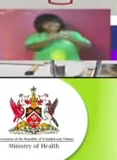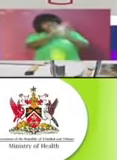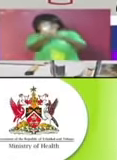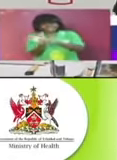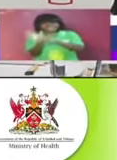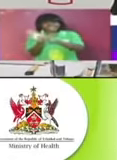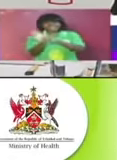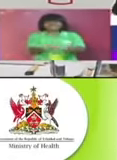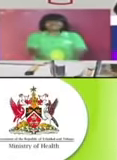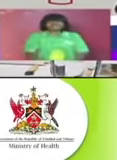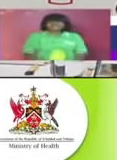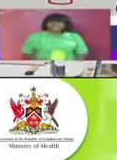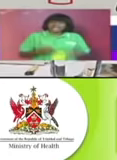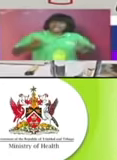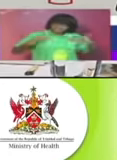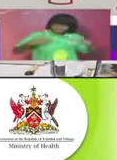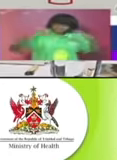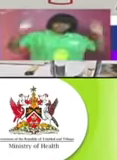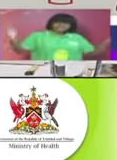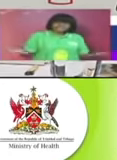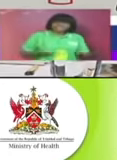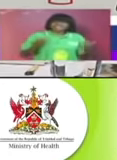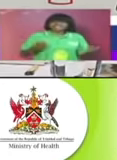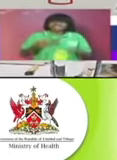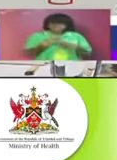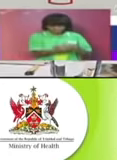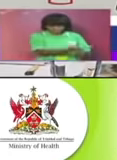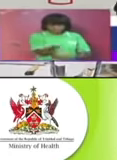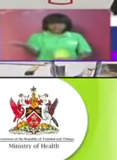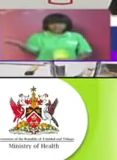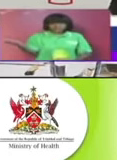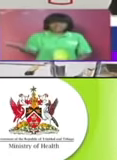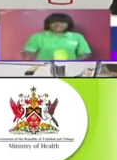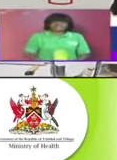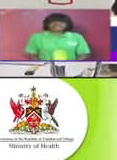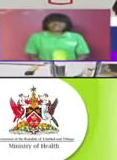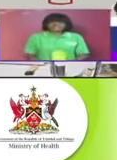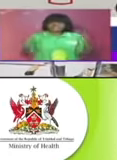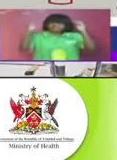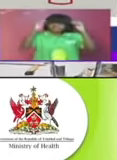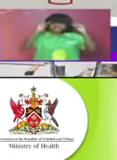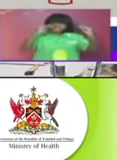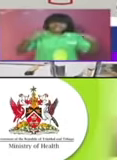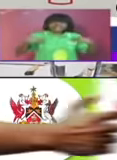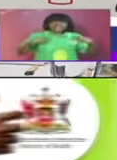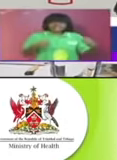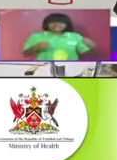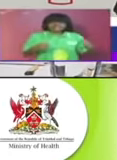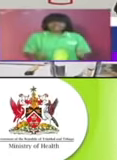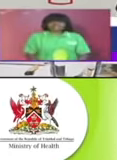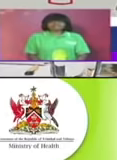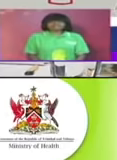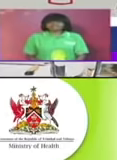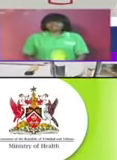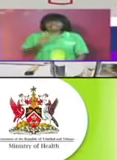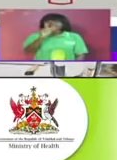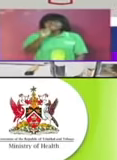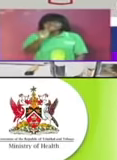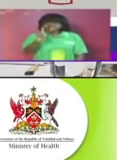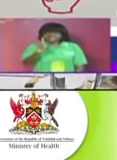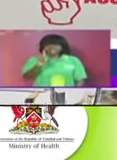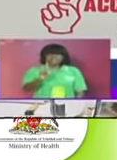this morning the Honorable Terrence Deyalsingh, Minister of Health, Dr. Roshan Parasram, Chief Medical